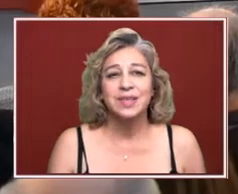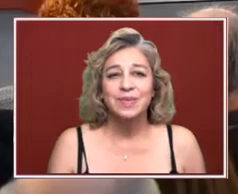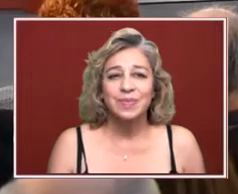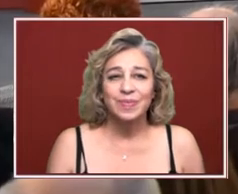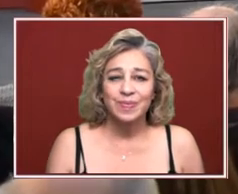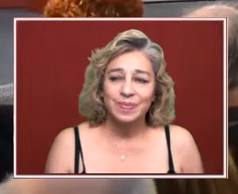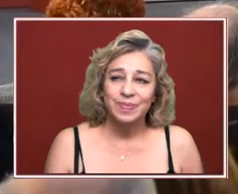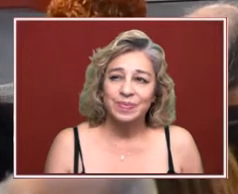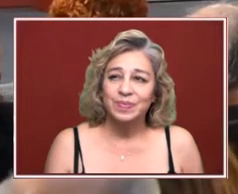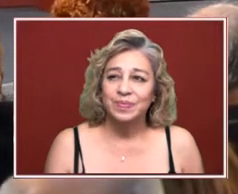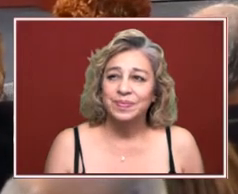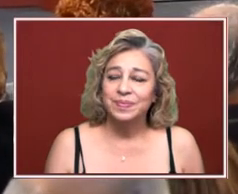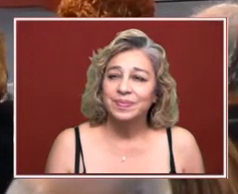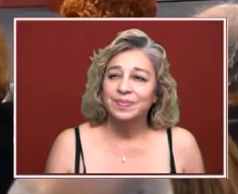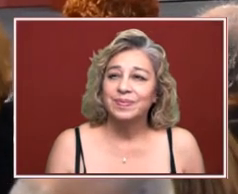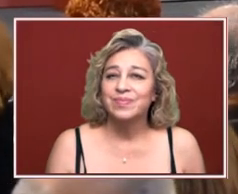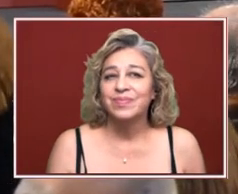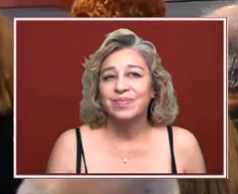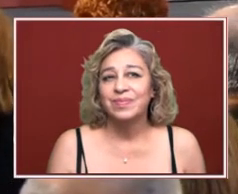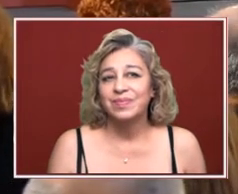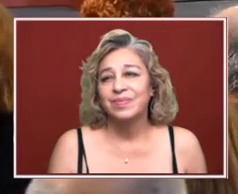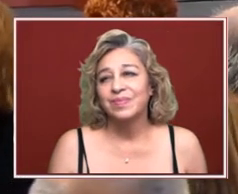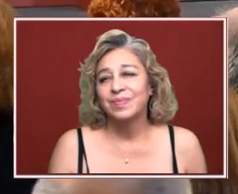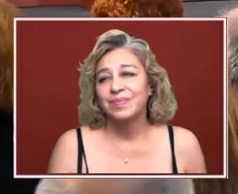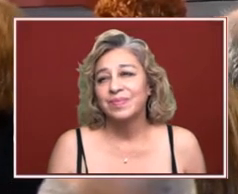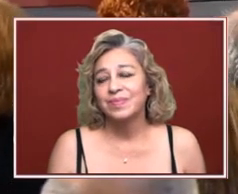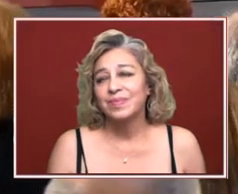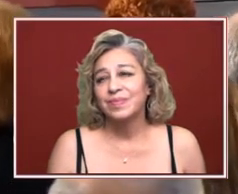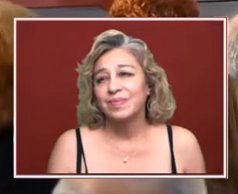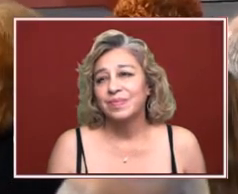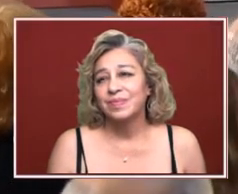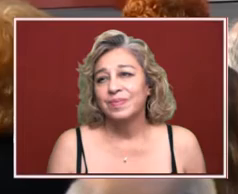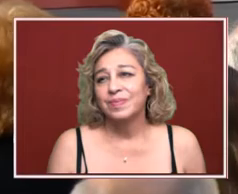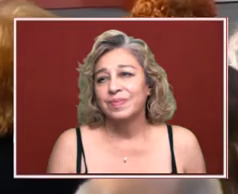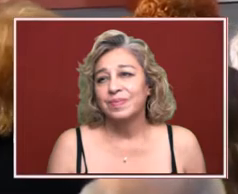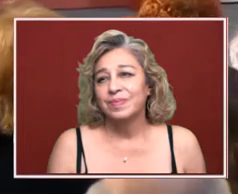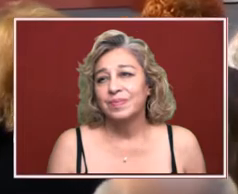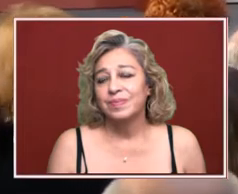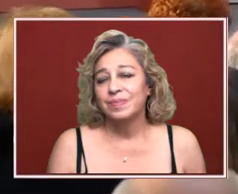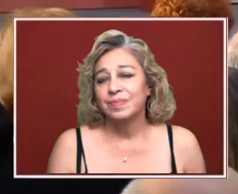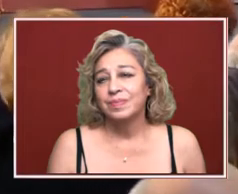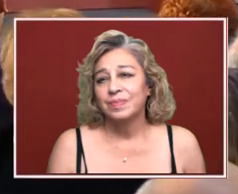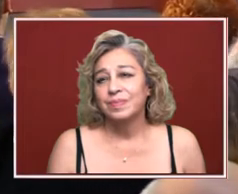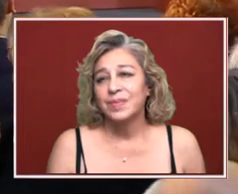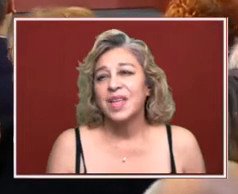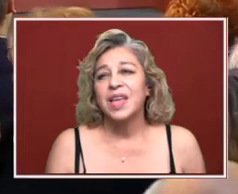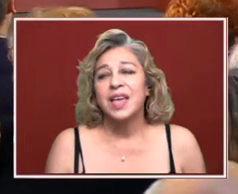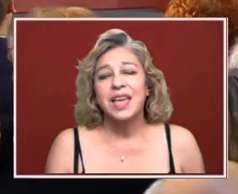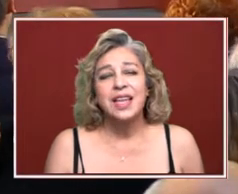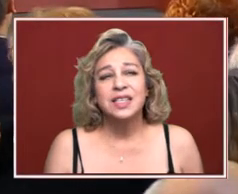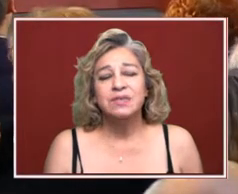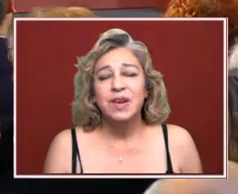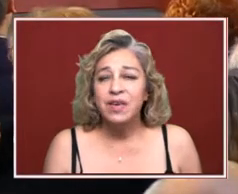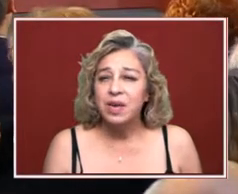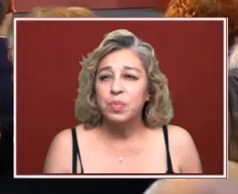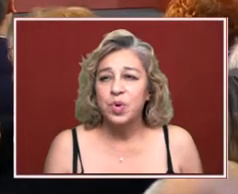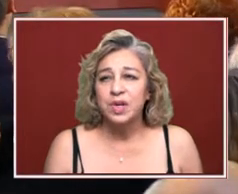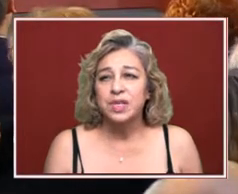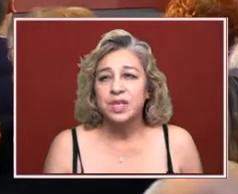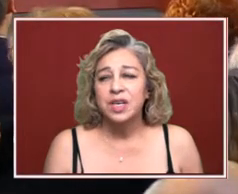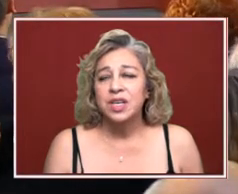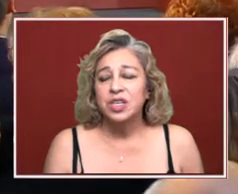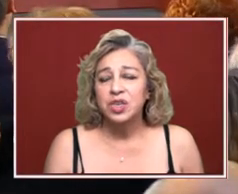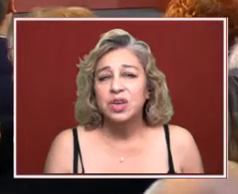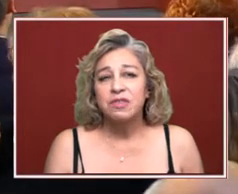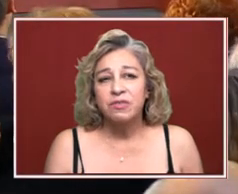important. Es importante para enfrentar este que es el principal problema. It is very